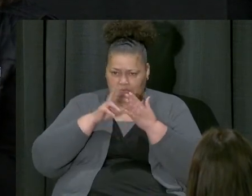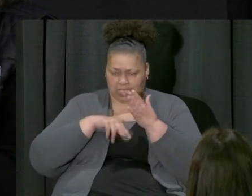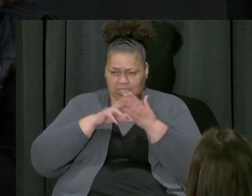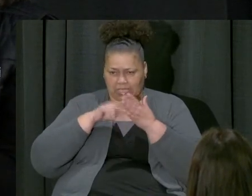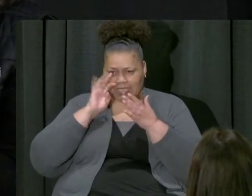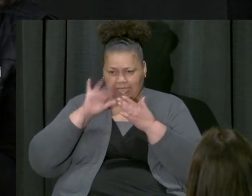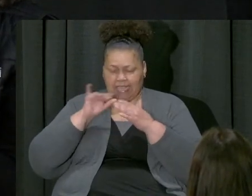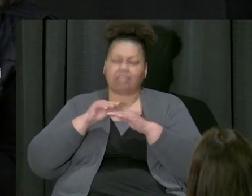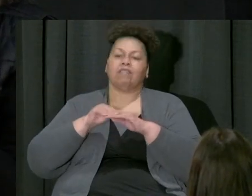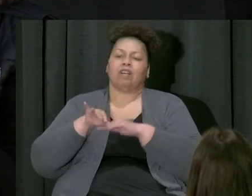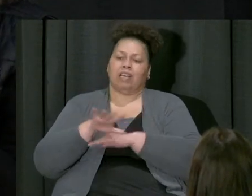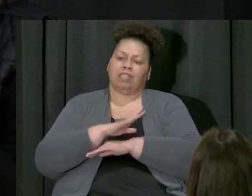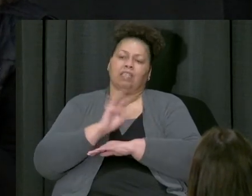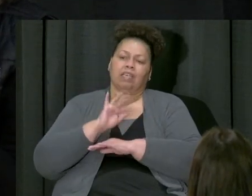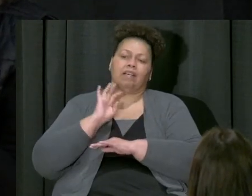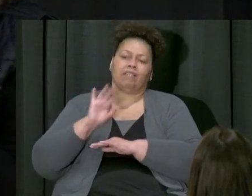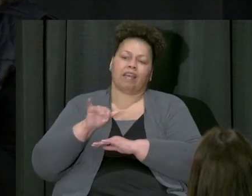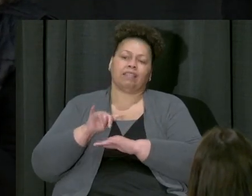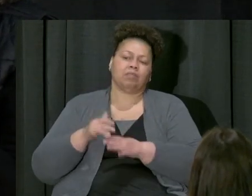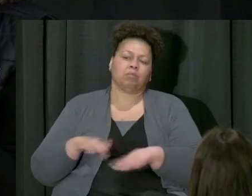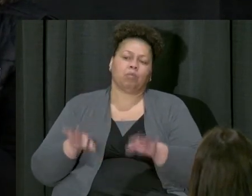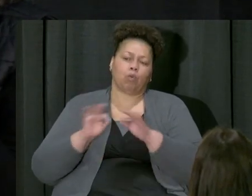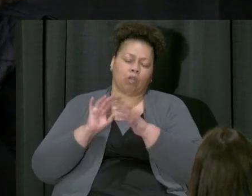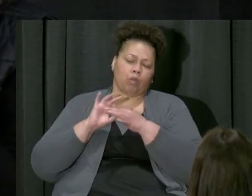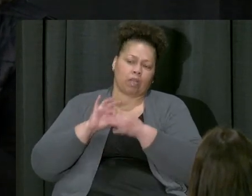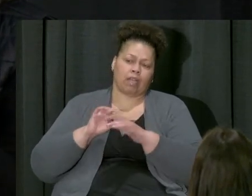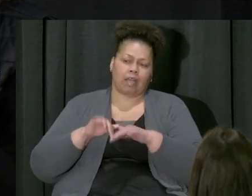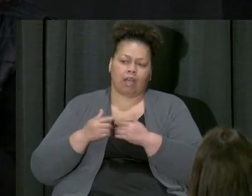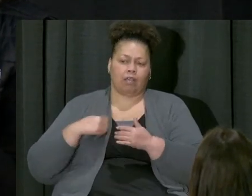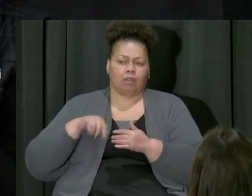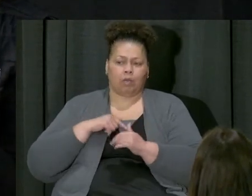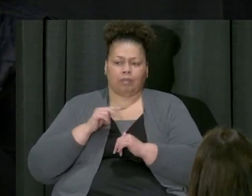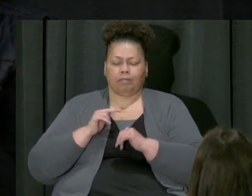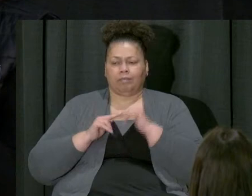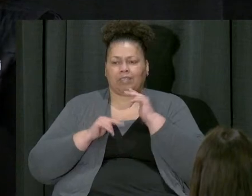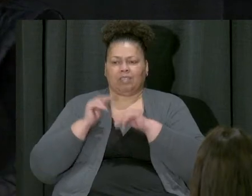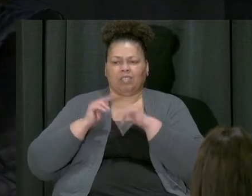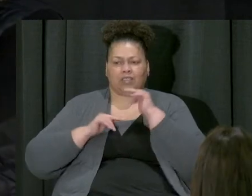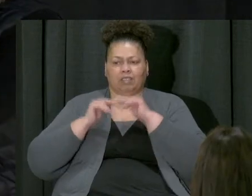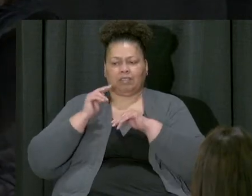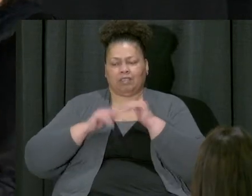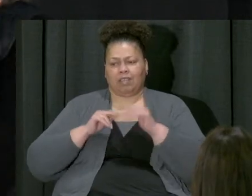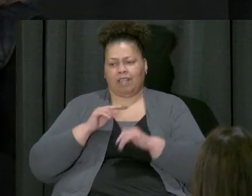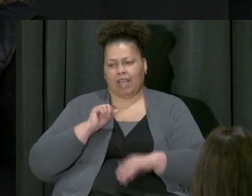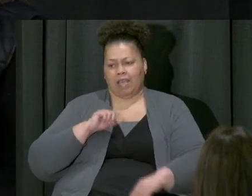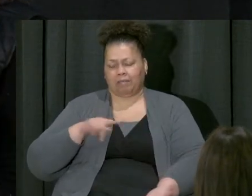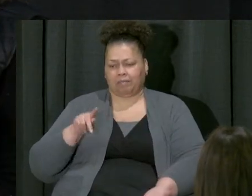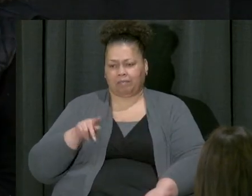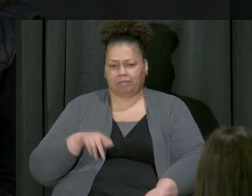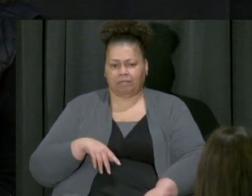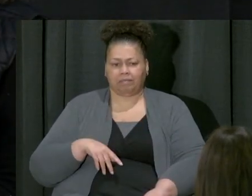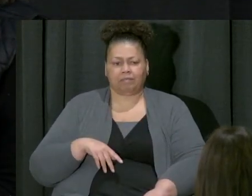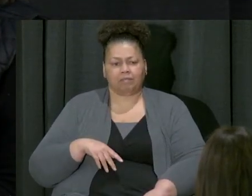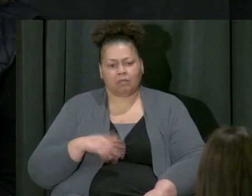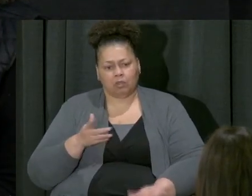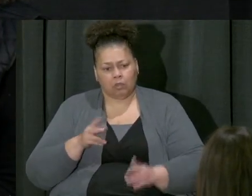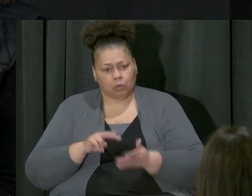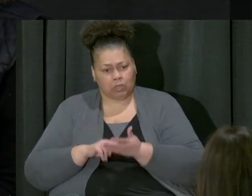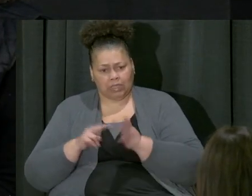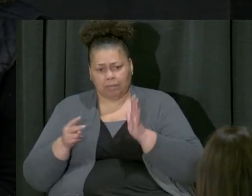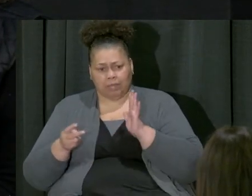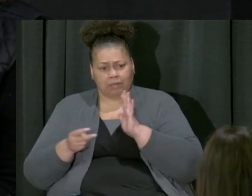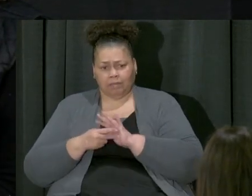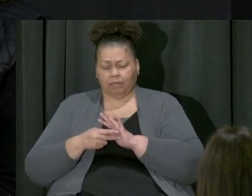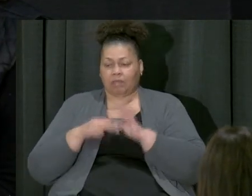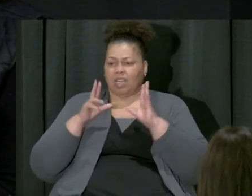key for how we built this app. So what does that mean,